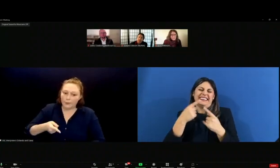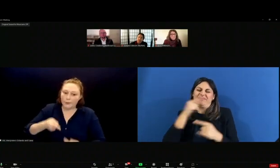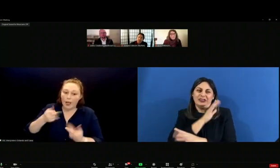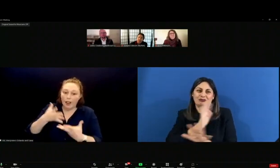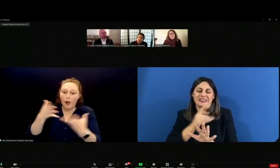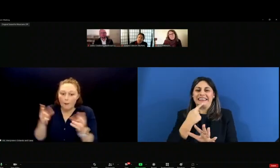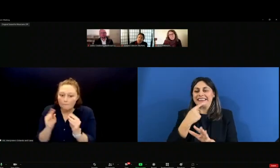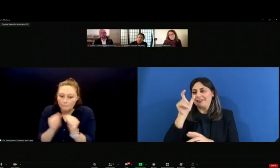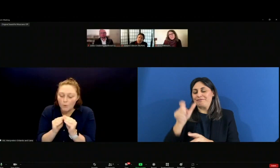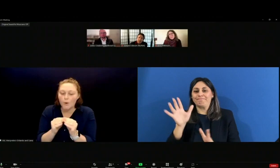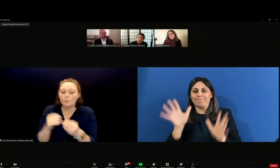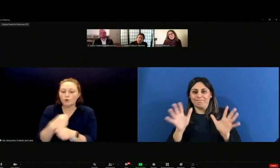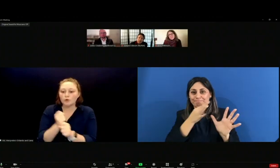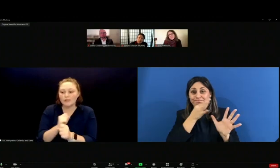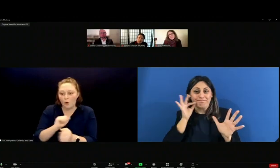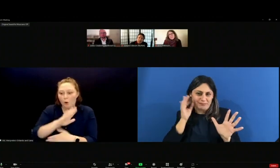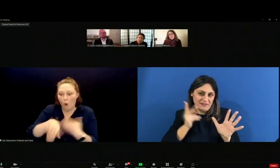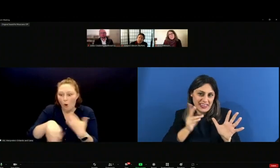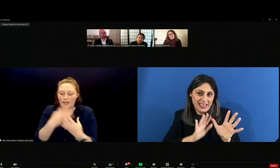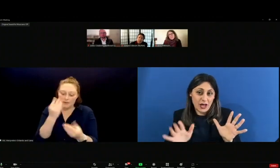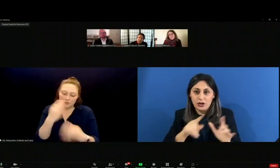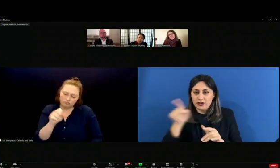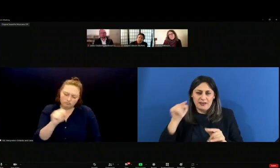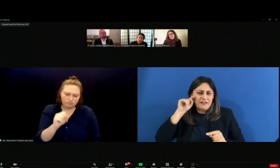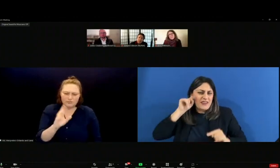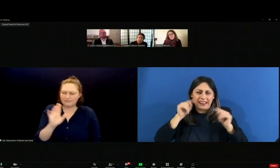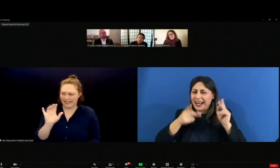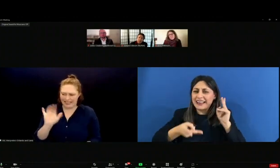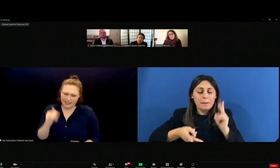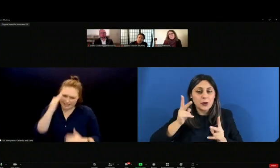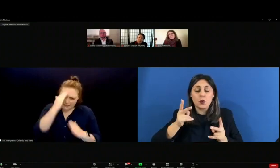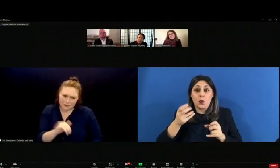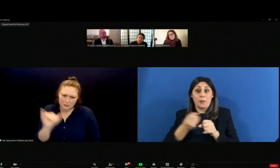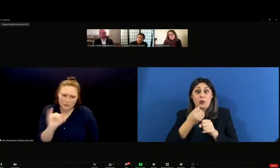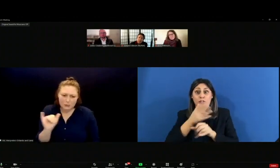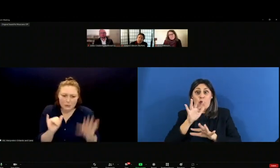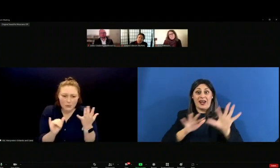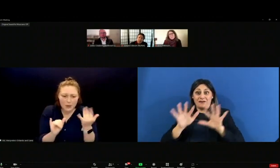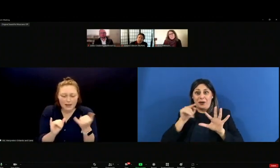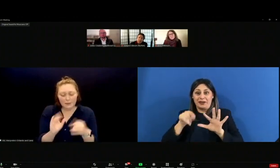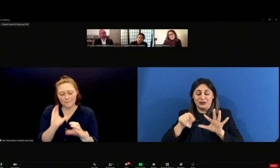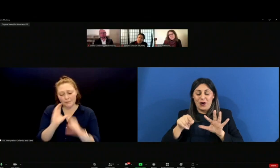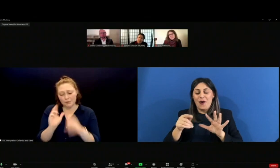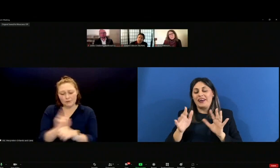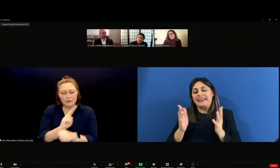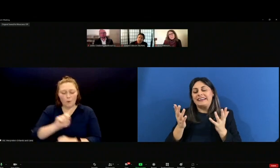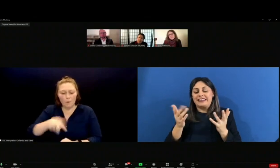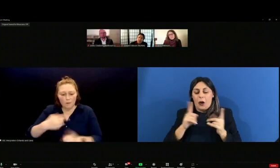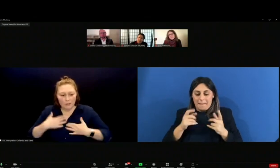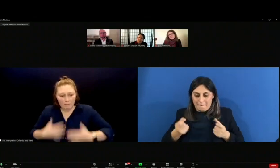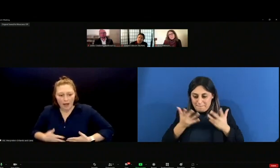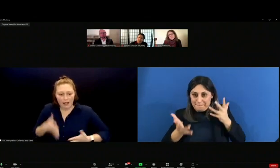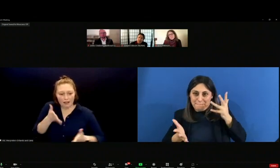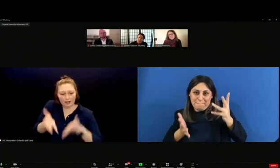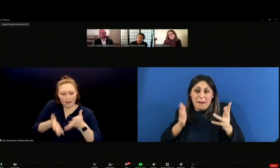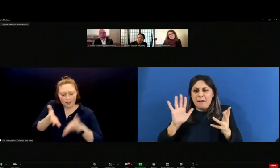with producing all of this information, which is of course also expected because communicating by using only their body and gestures is